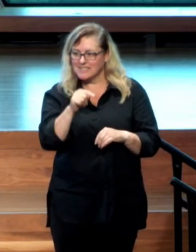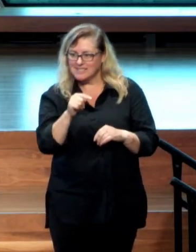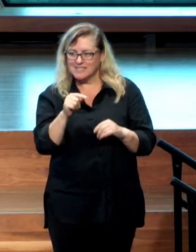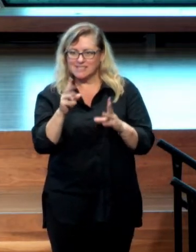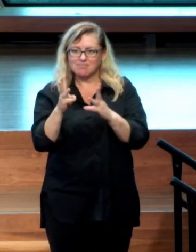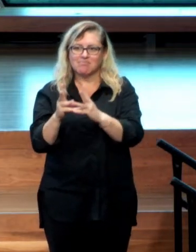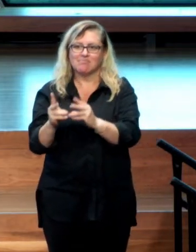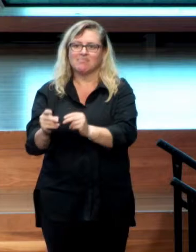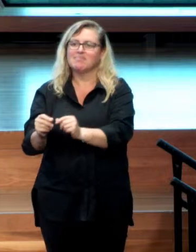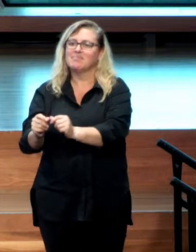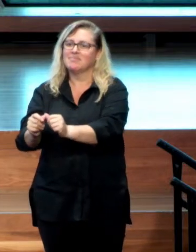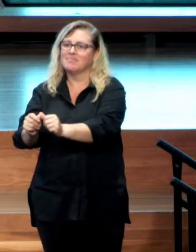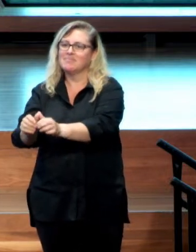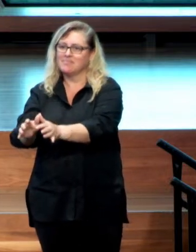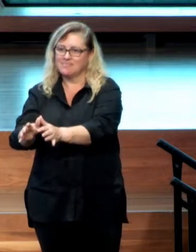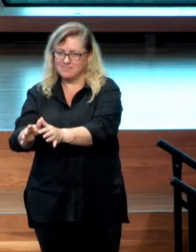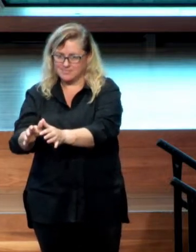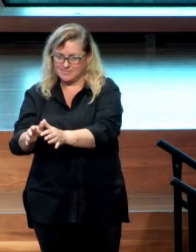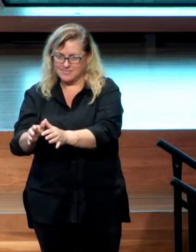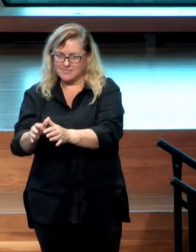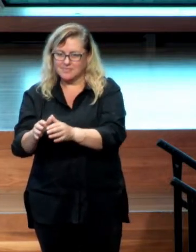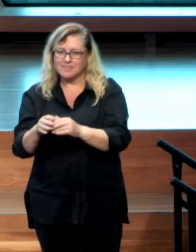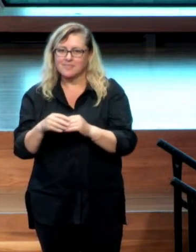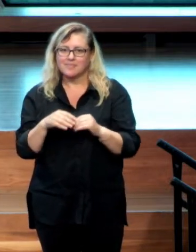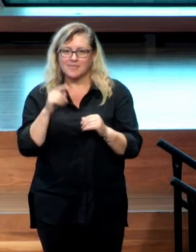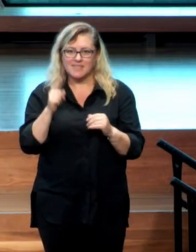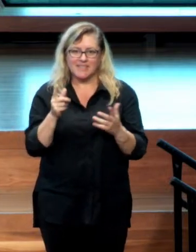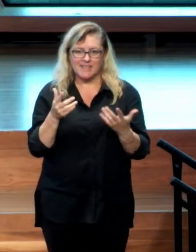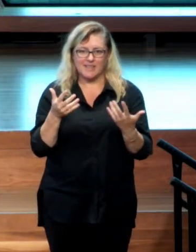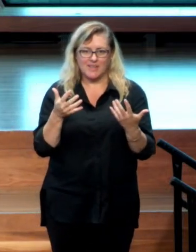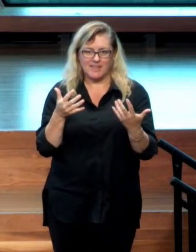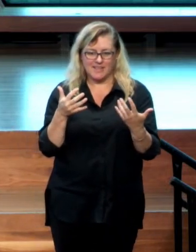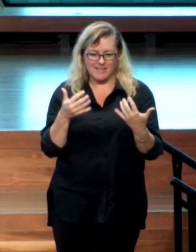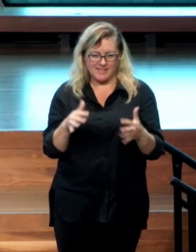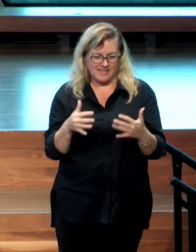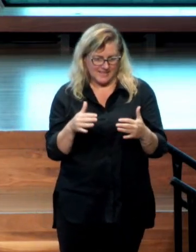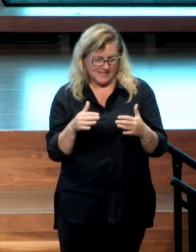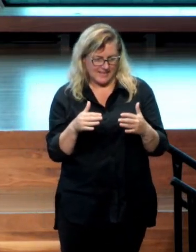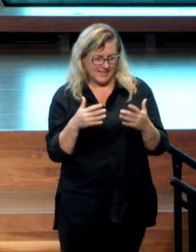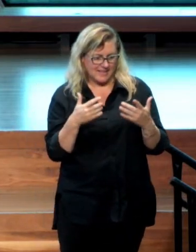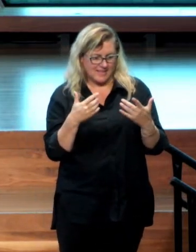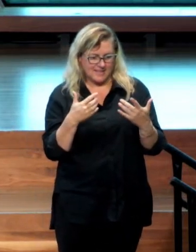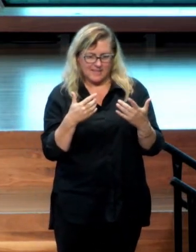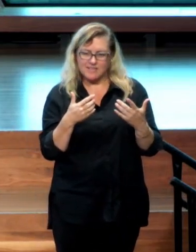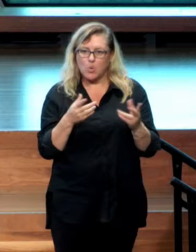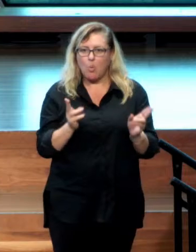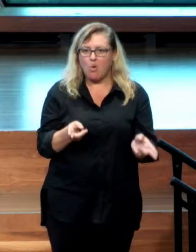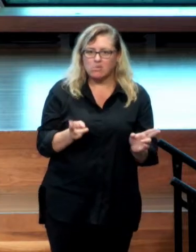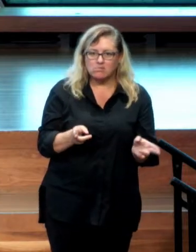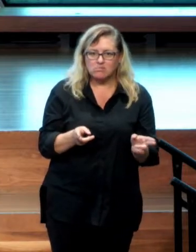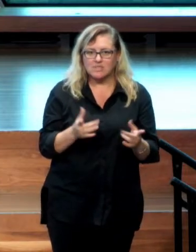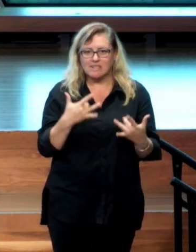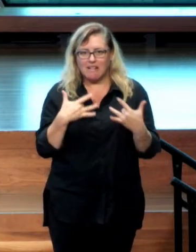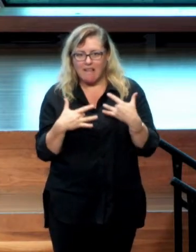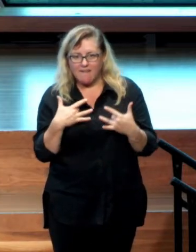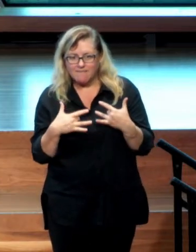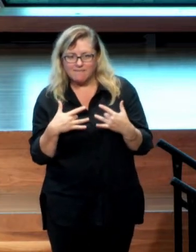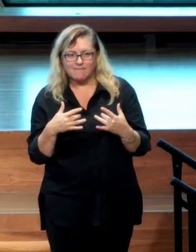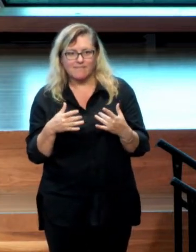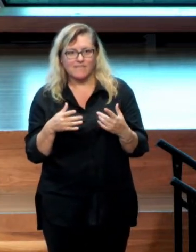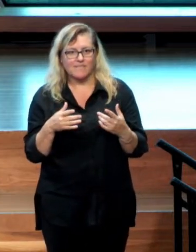fade, and, you know, you're sort of left with ordinary life and ordinary time.